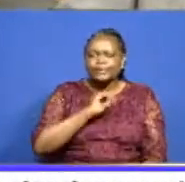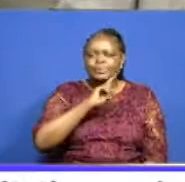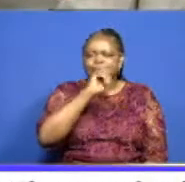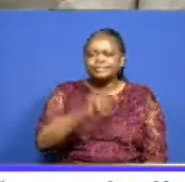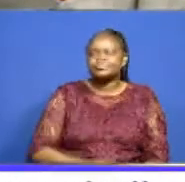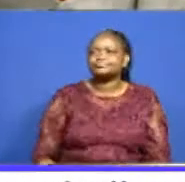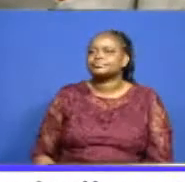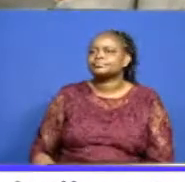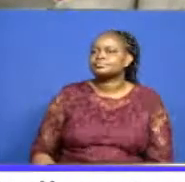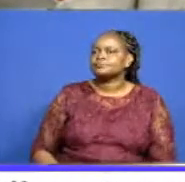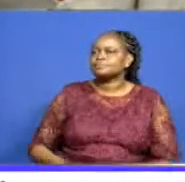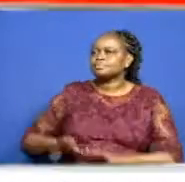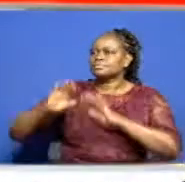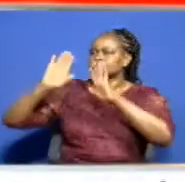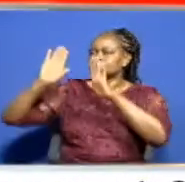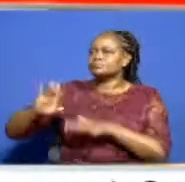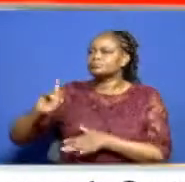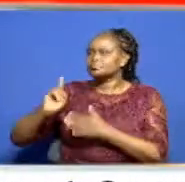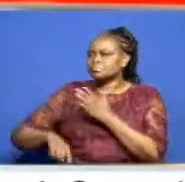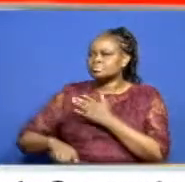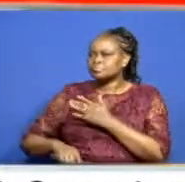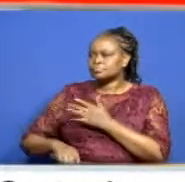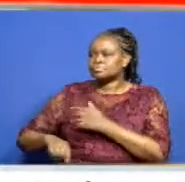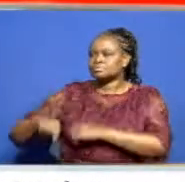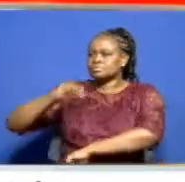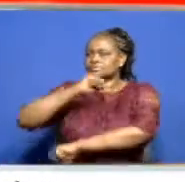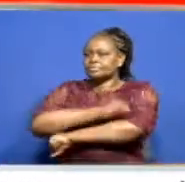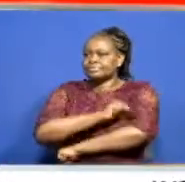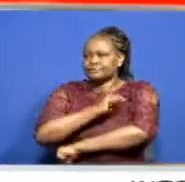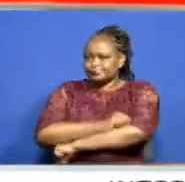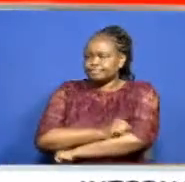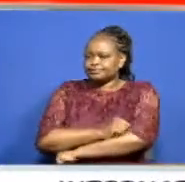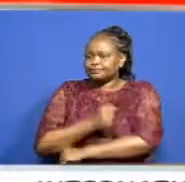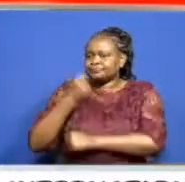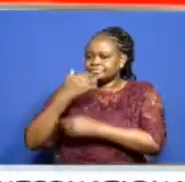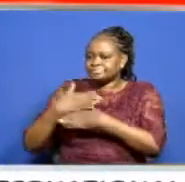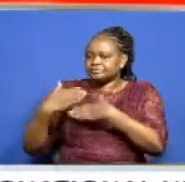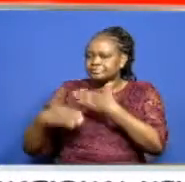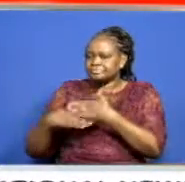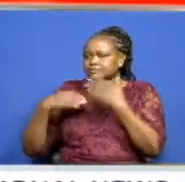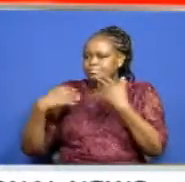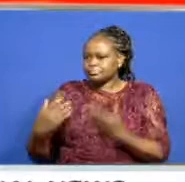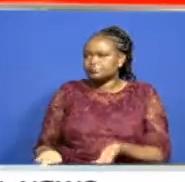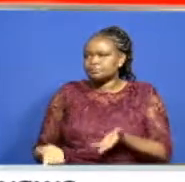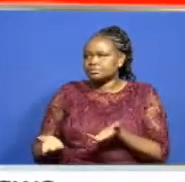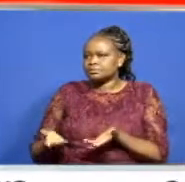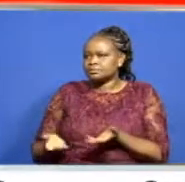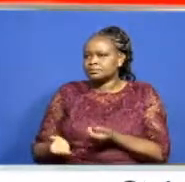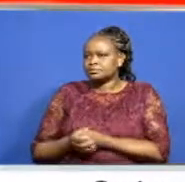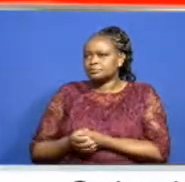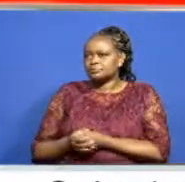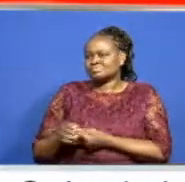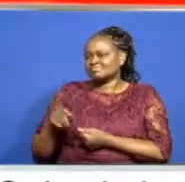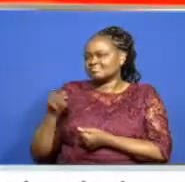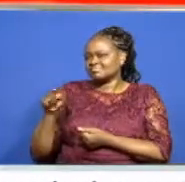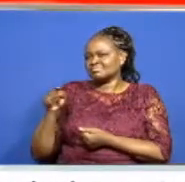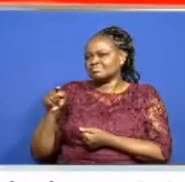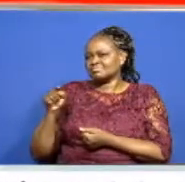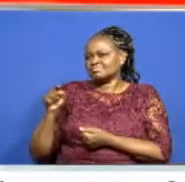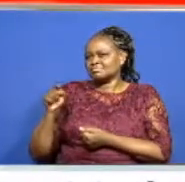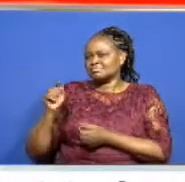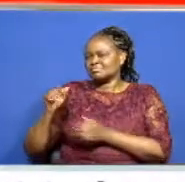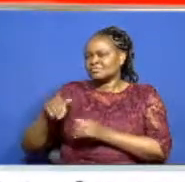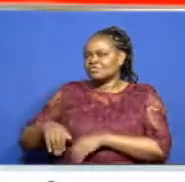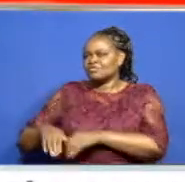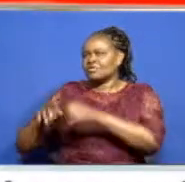to note that our schools, the way they are constructed, do not, to a large extent, conform to the